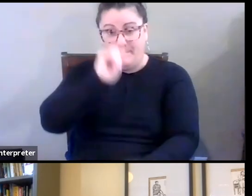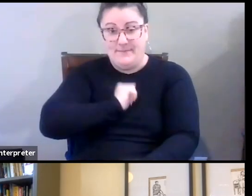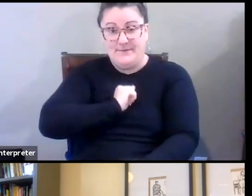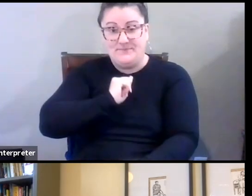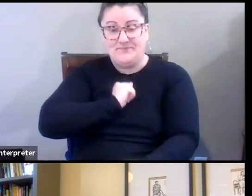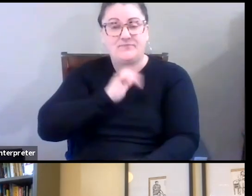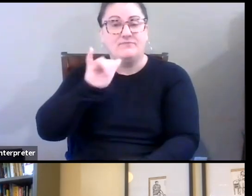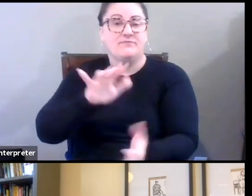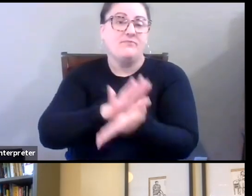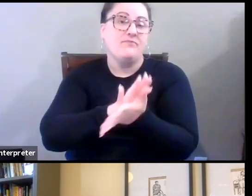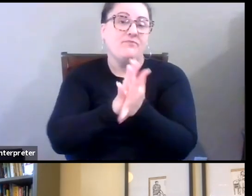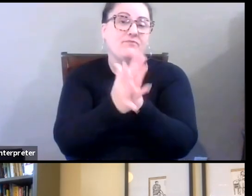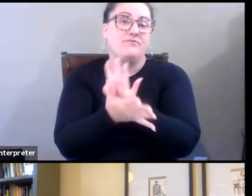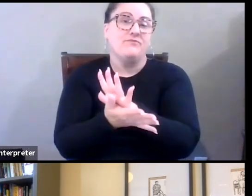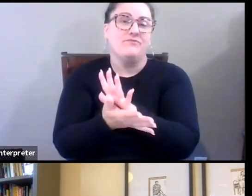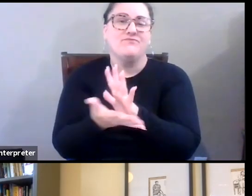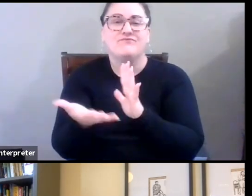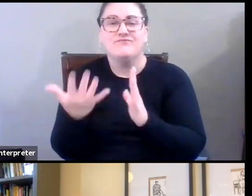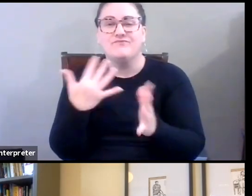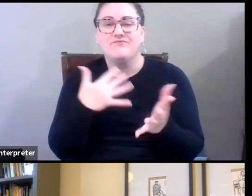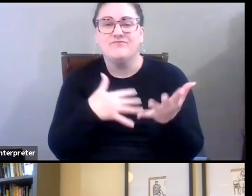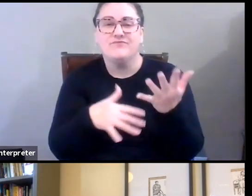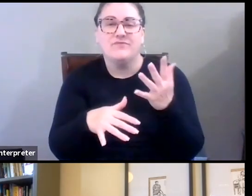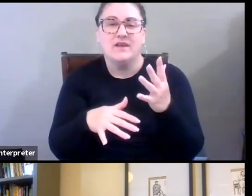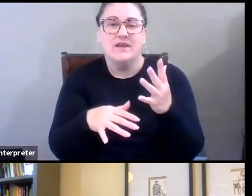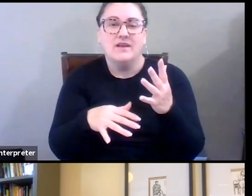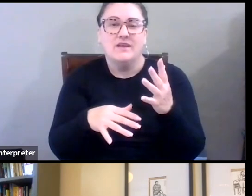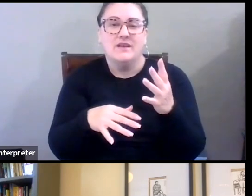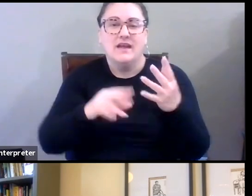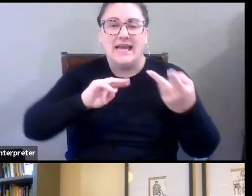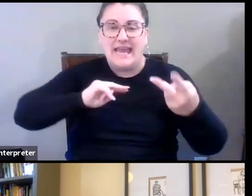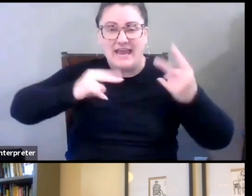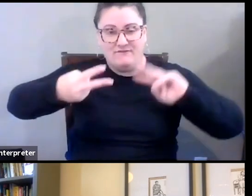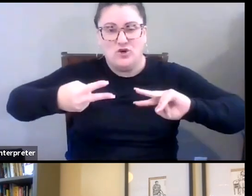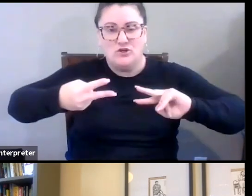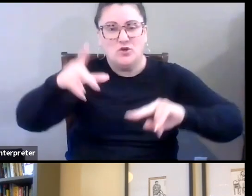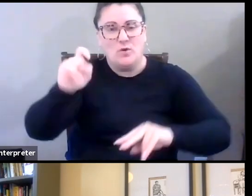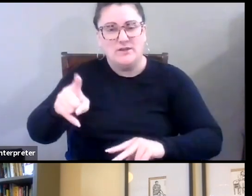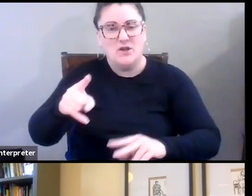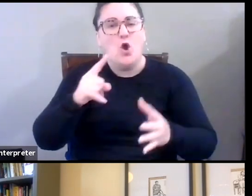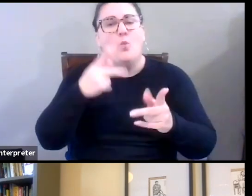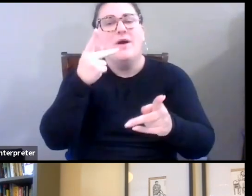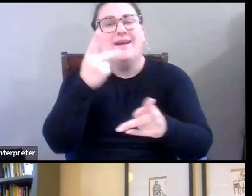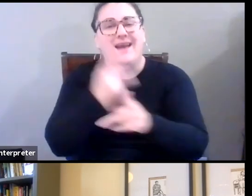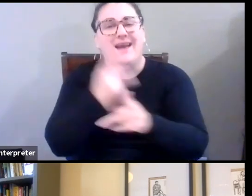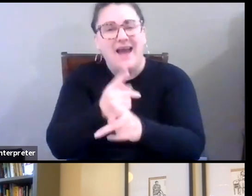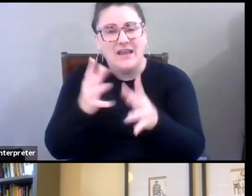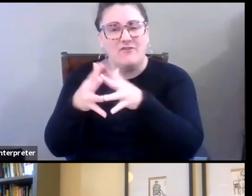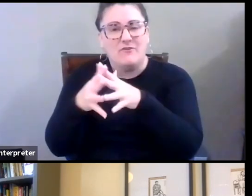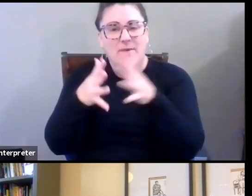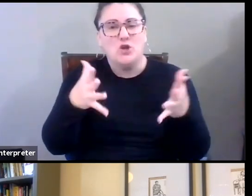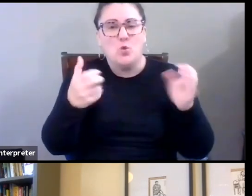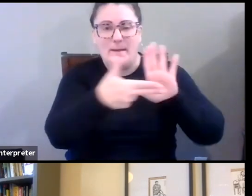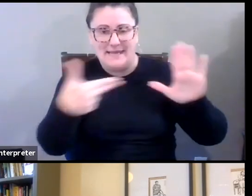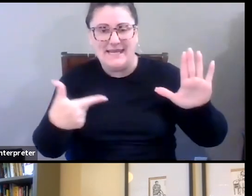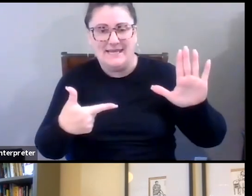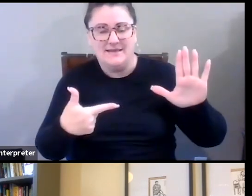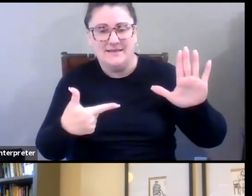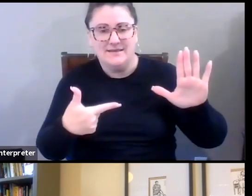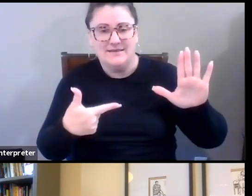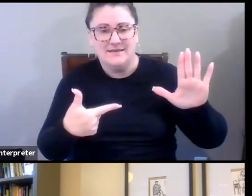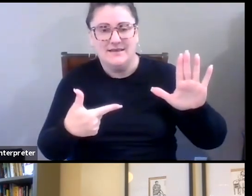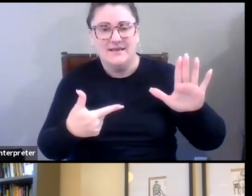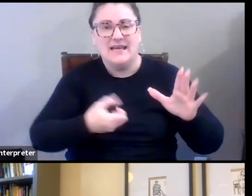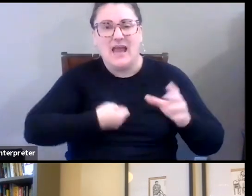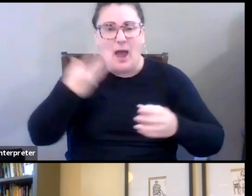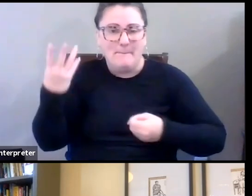has become is sort of the inverse question, which is what kind of American do you want to be? Because so much of, I think, the unpacking